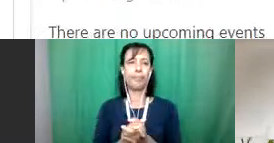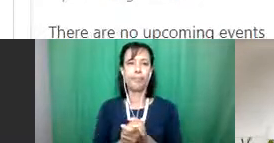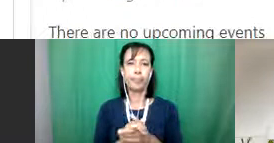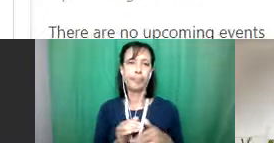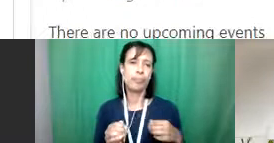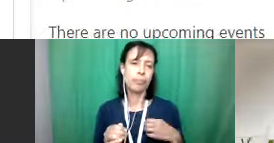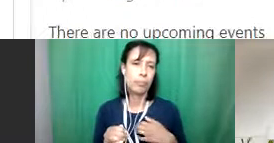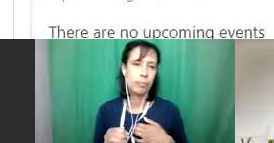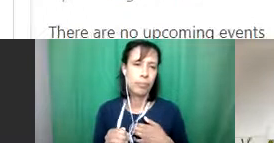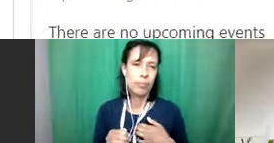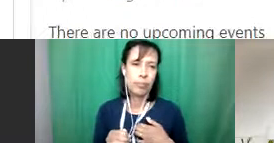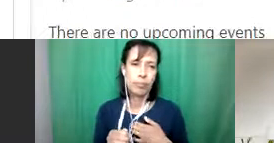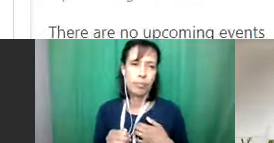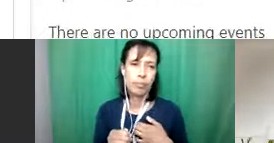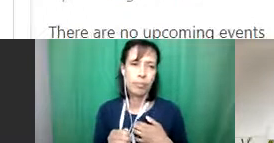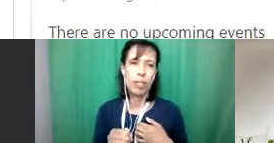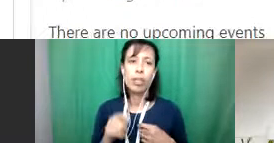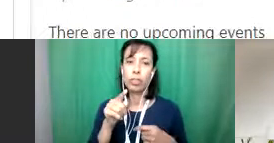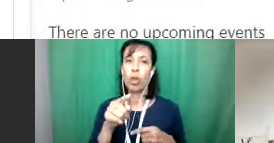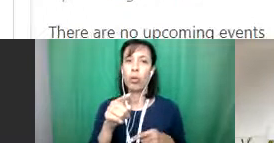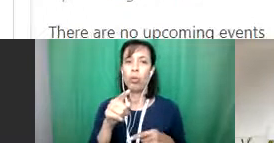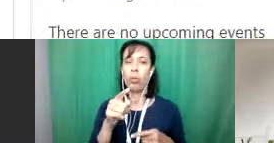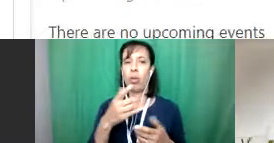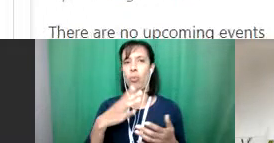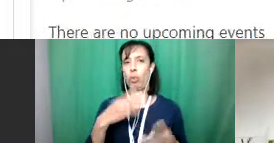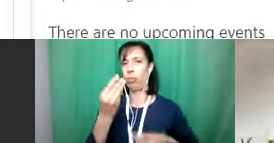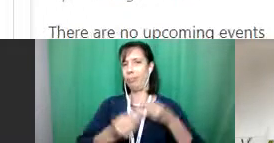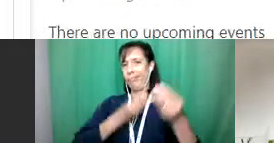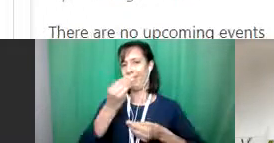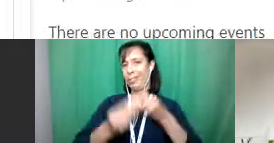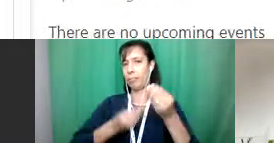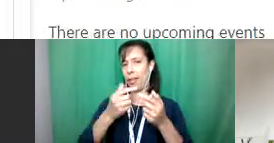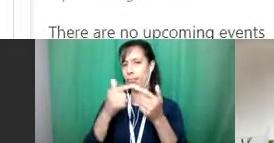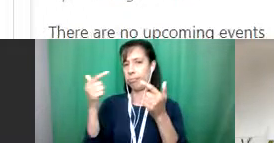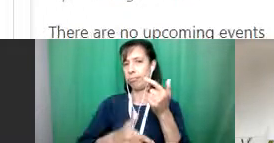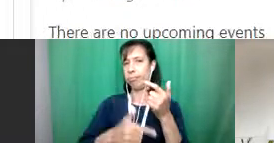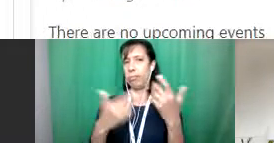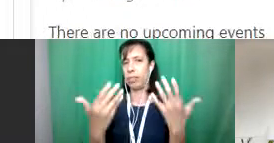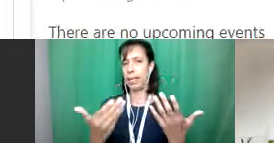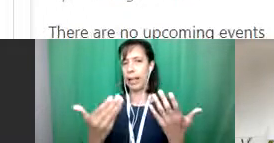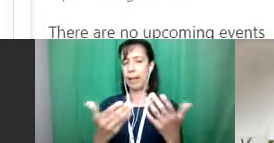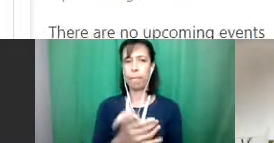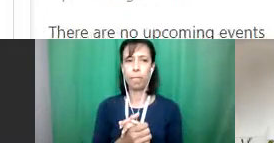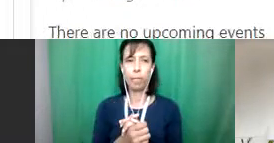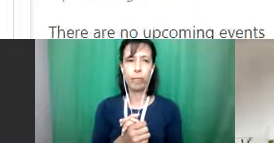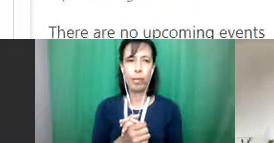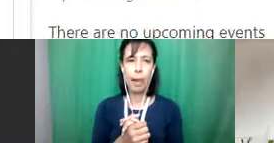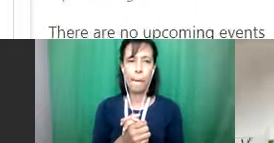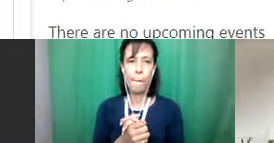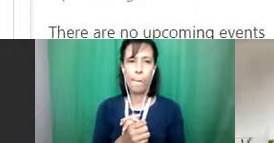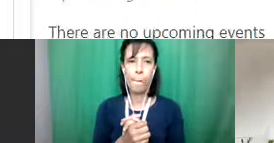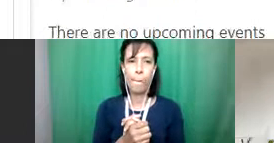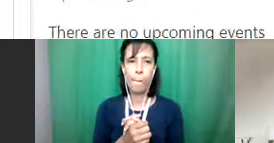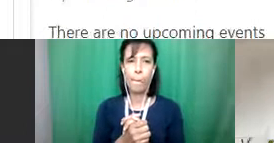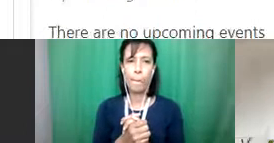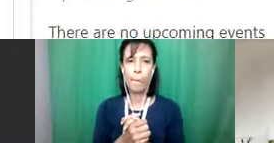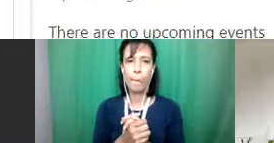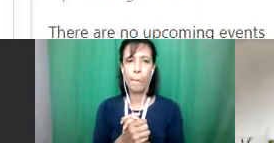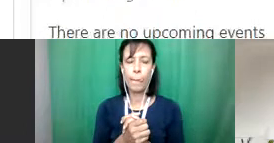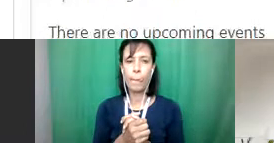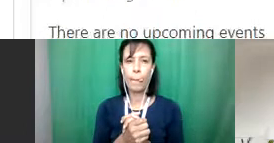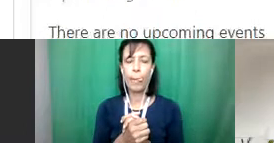talking about with you today. So there are two elements for the assessment